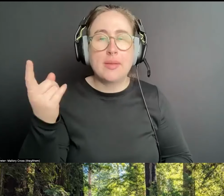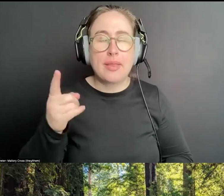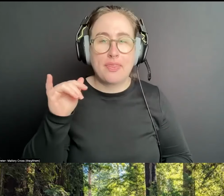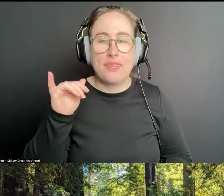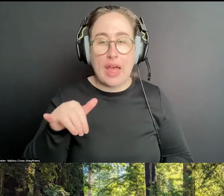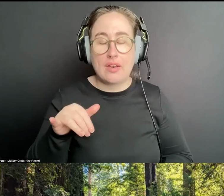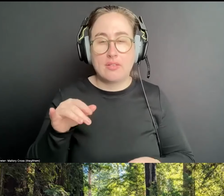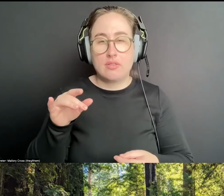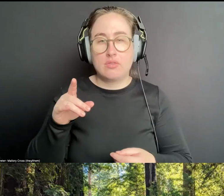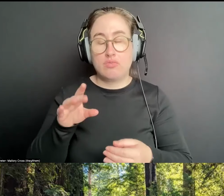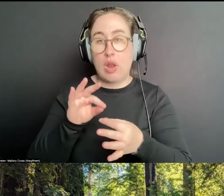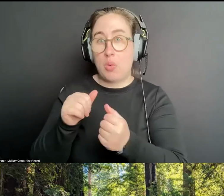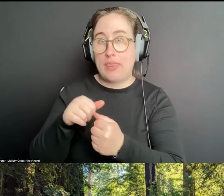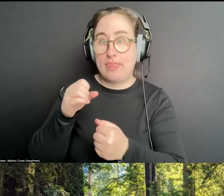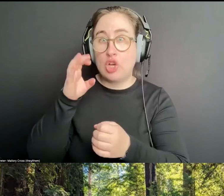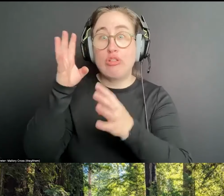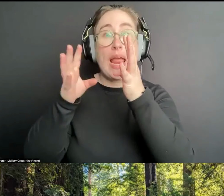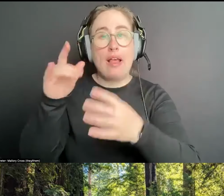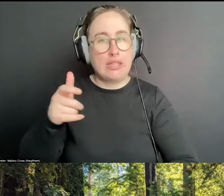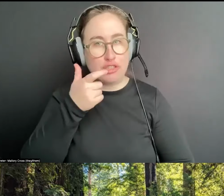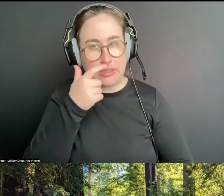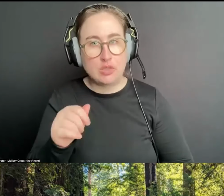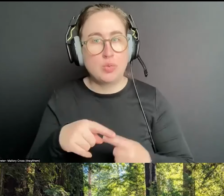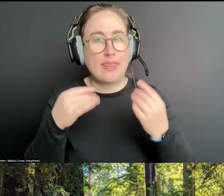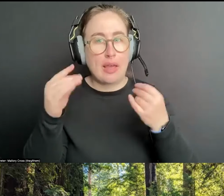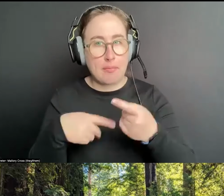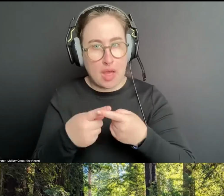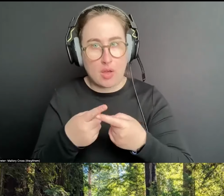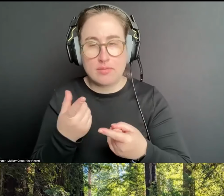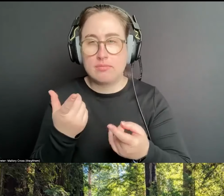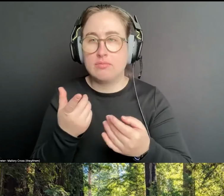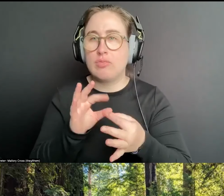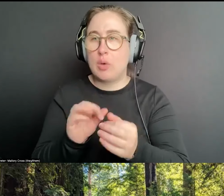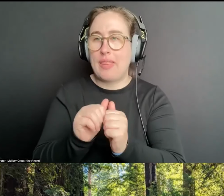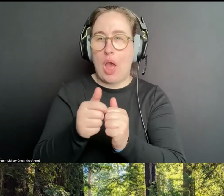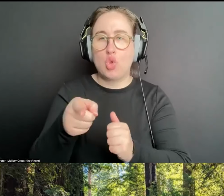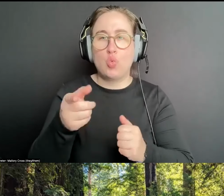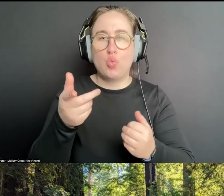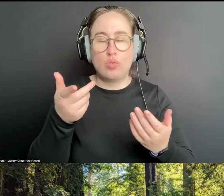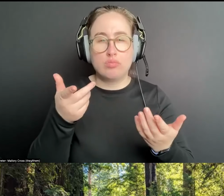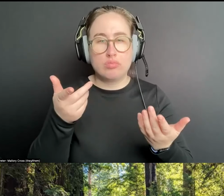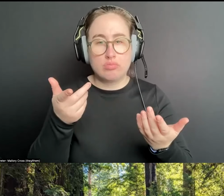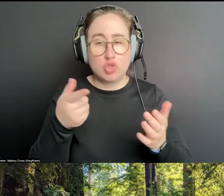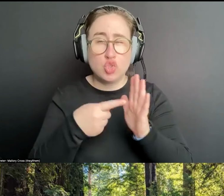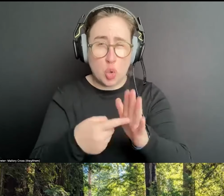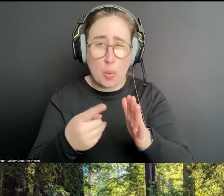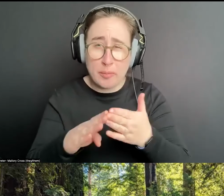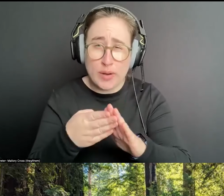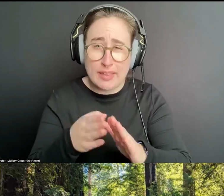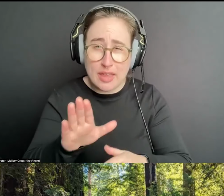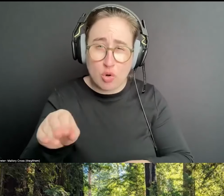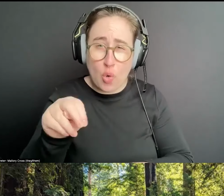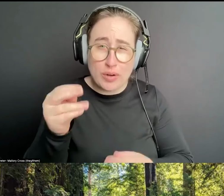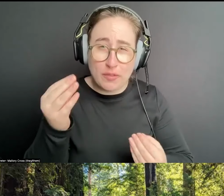of creative, that's really interesting to think about in terms of how you wind up showing the community